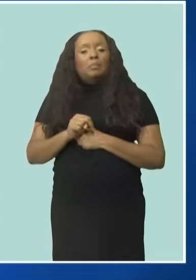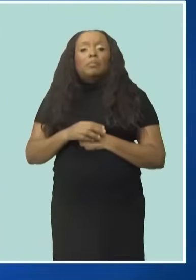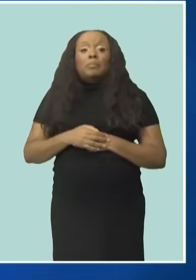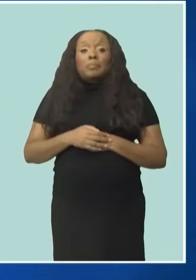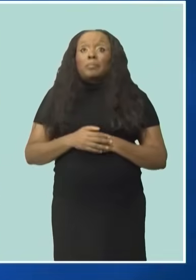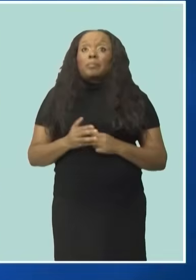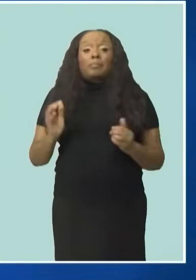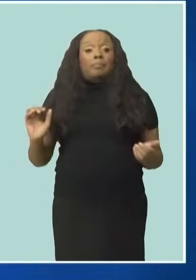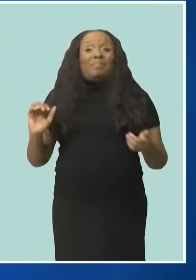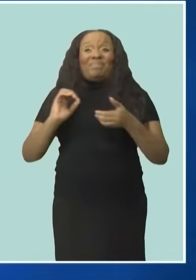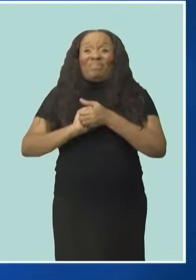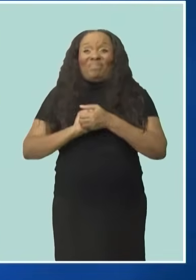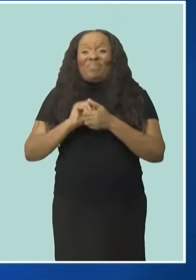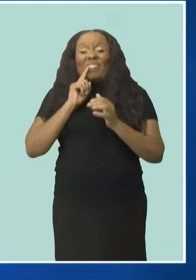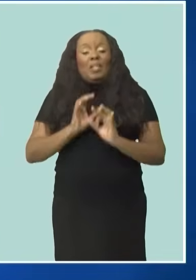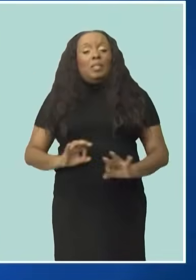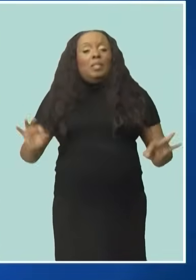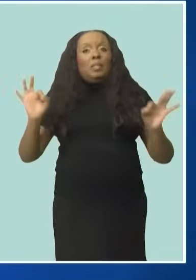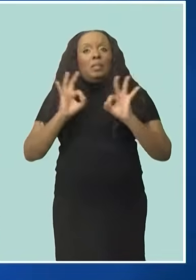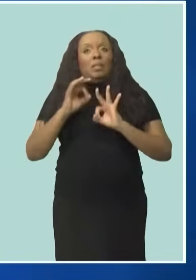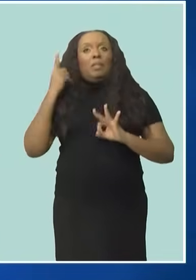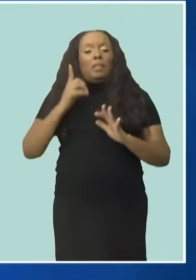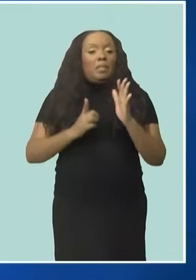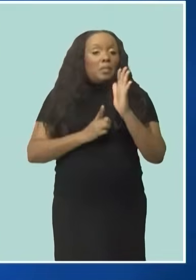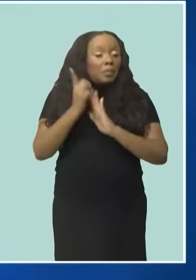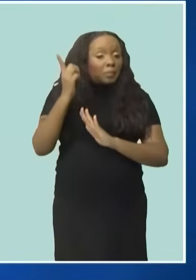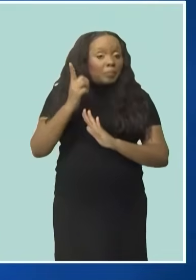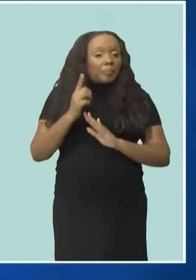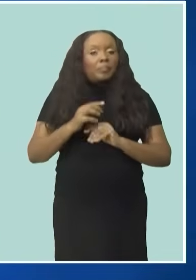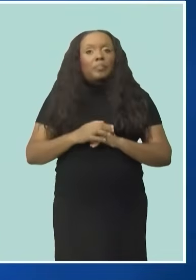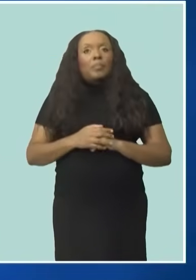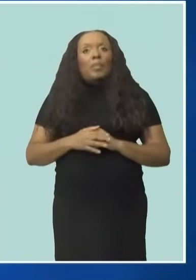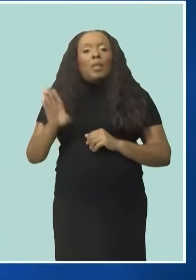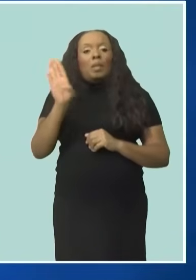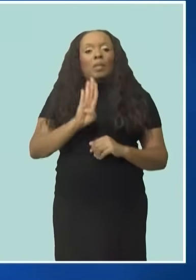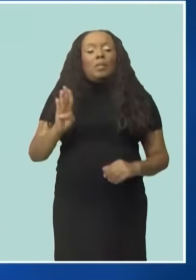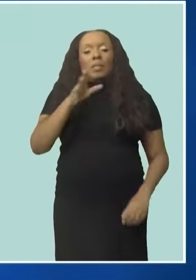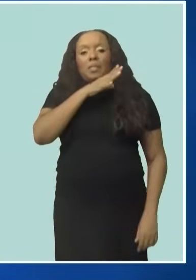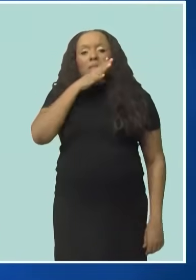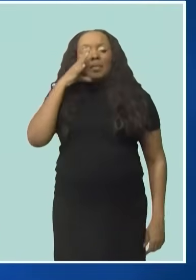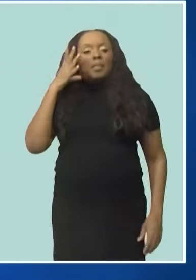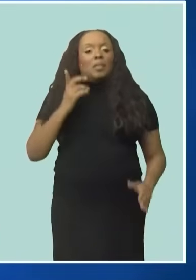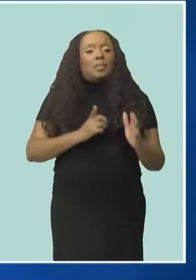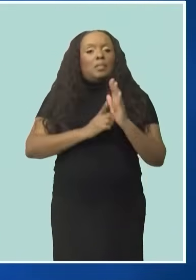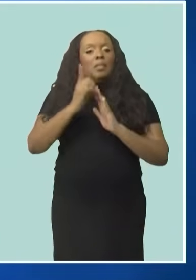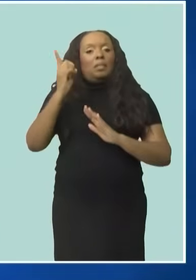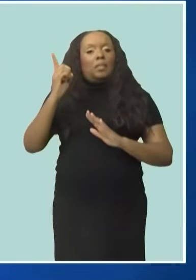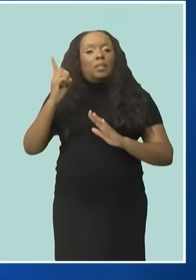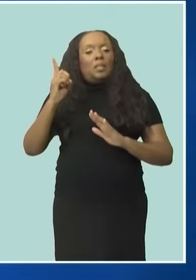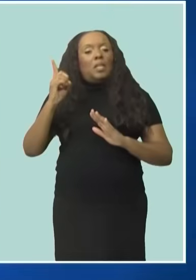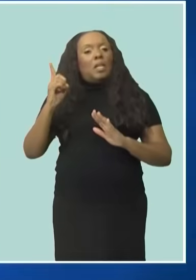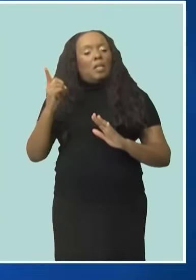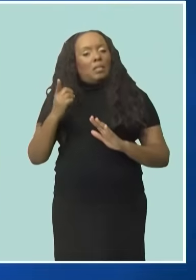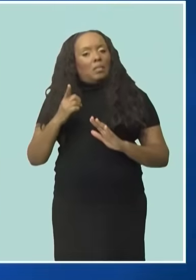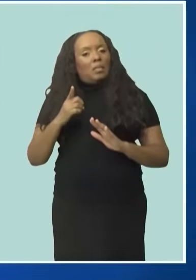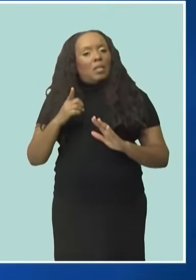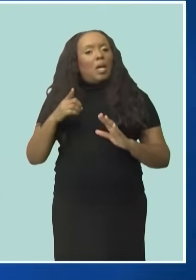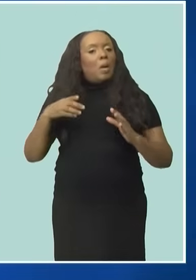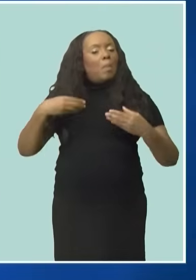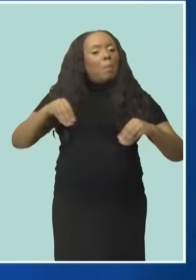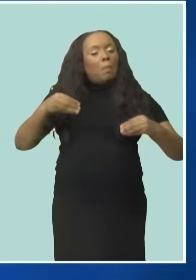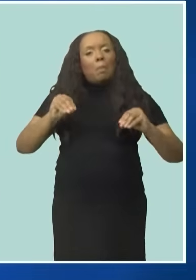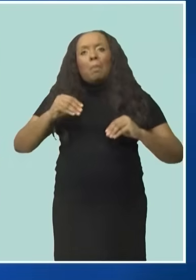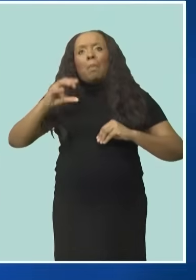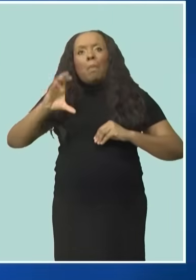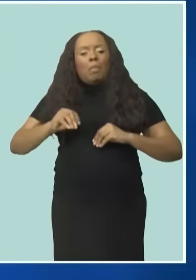will also play an integral part in development, and the Barbados Agricultural Development and Marketing Corporation is central in